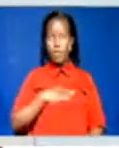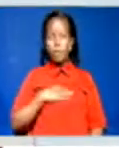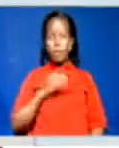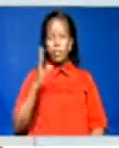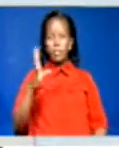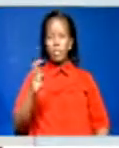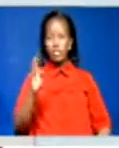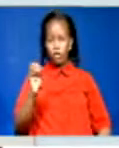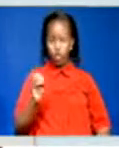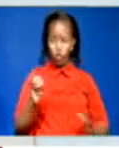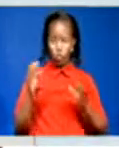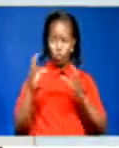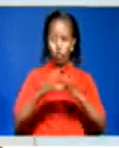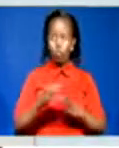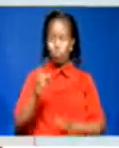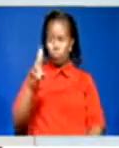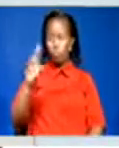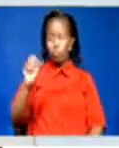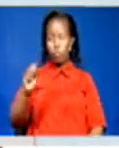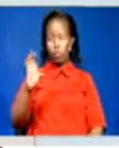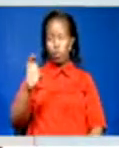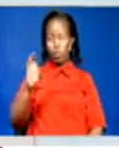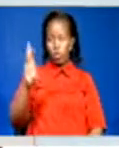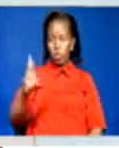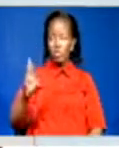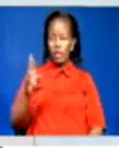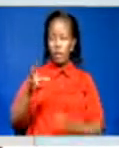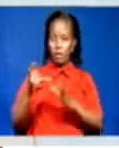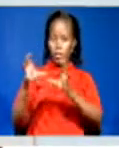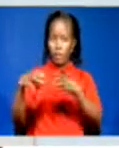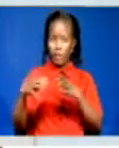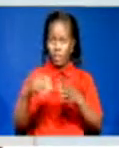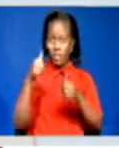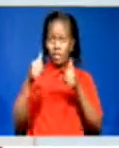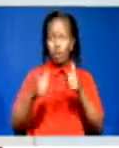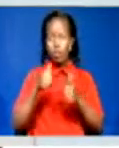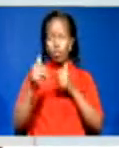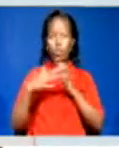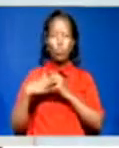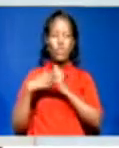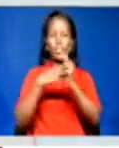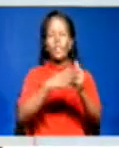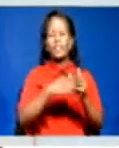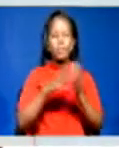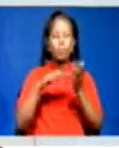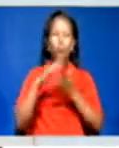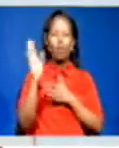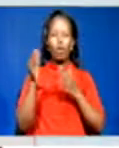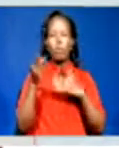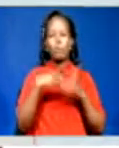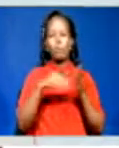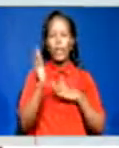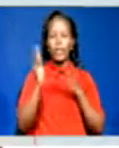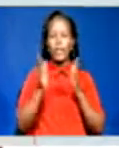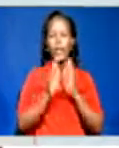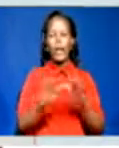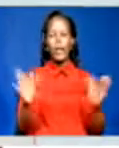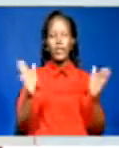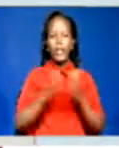Investment Limited. This is a leading award-winning real estate company in Kenya, and thank you for the invitation. You're